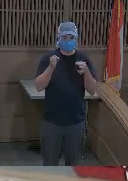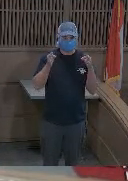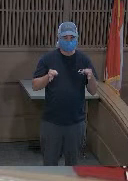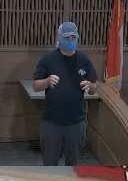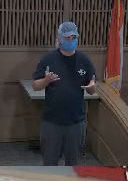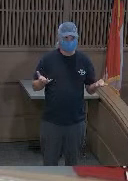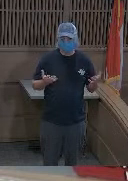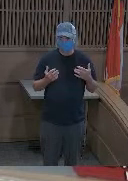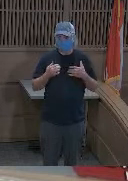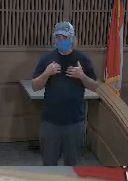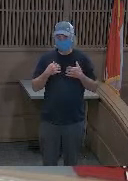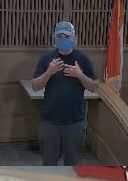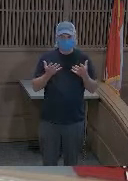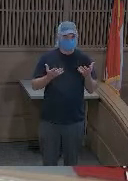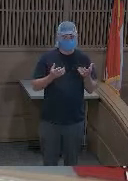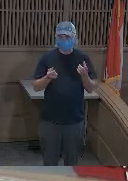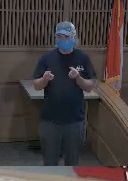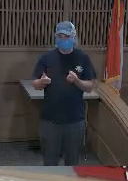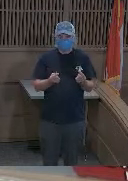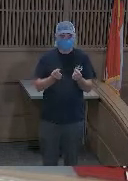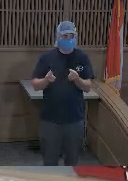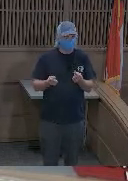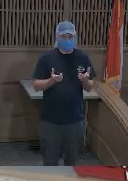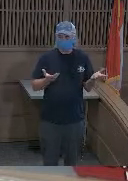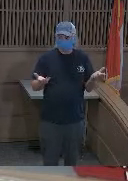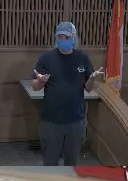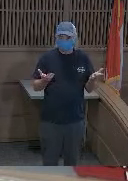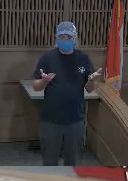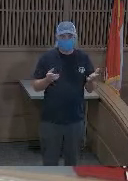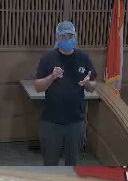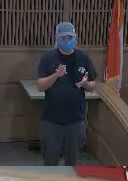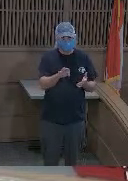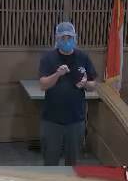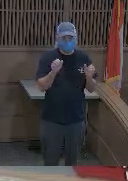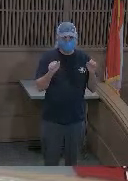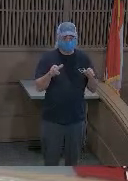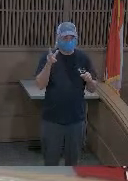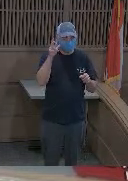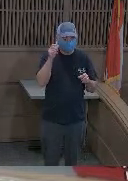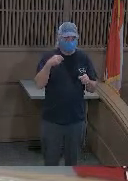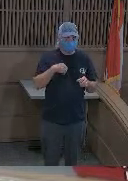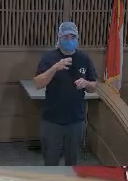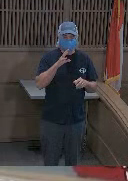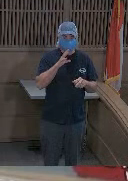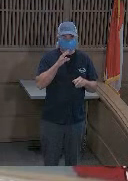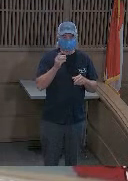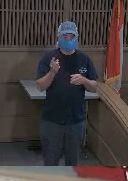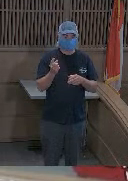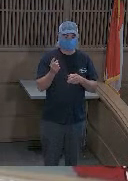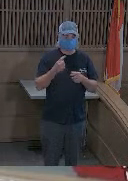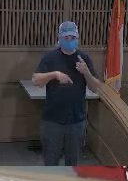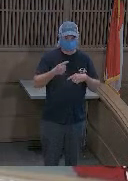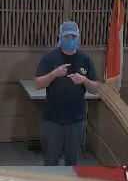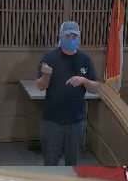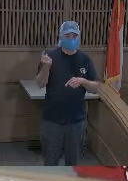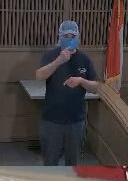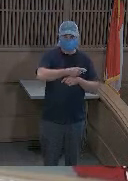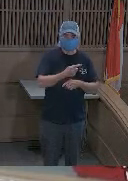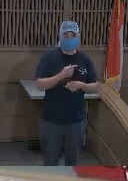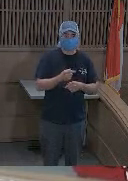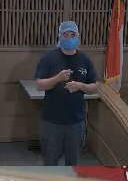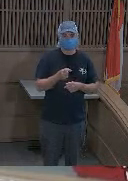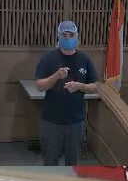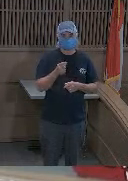happen to be in that category, if you can hear me talking today and you're not sure whether the vaccine is right for you or